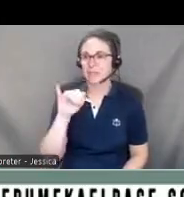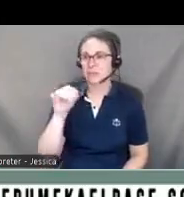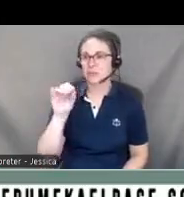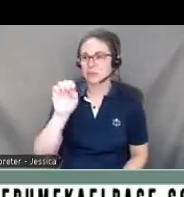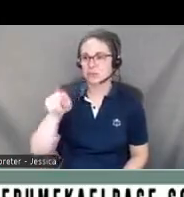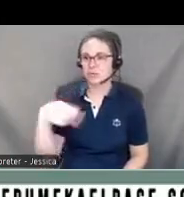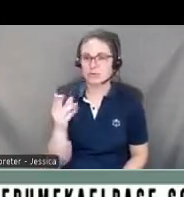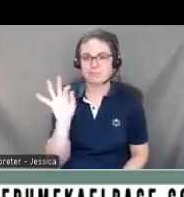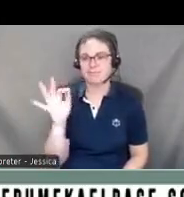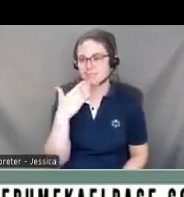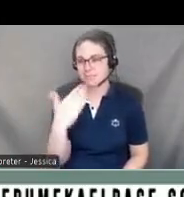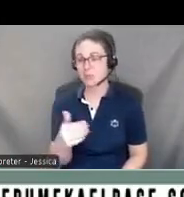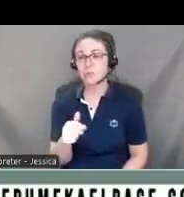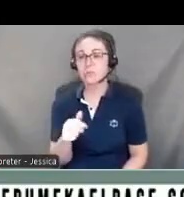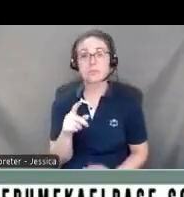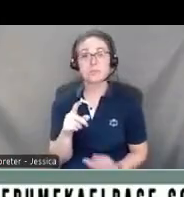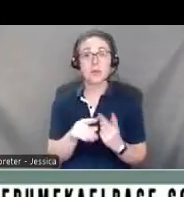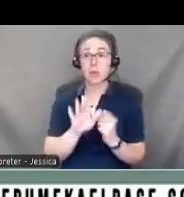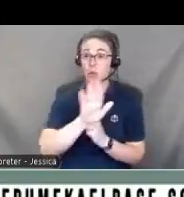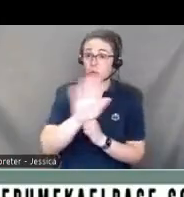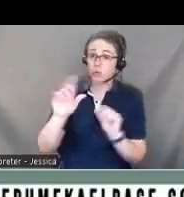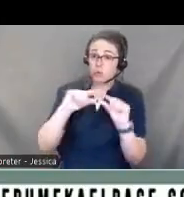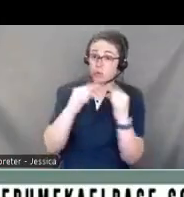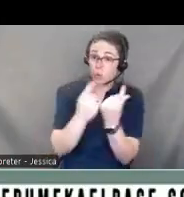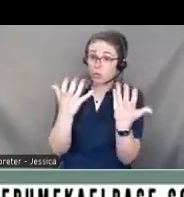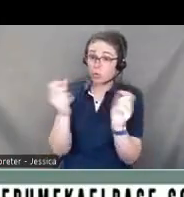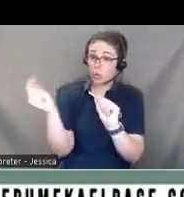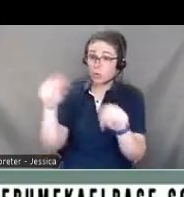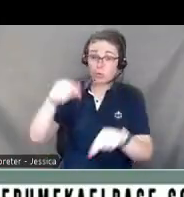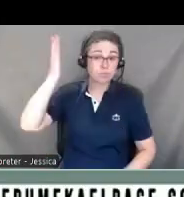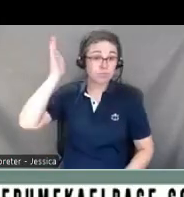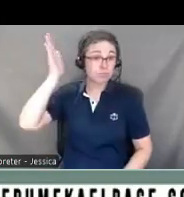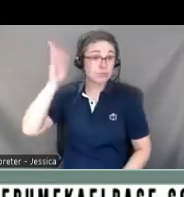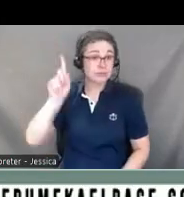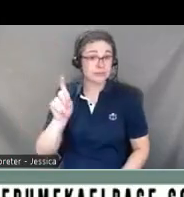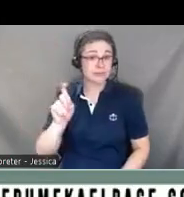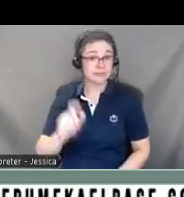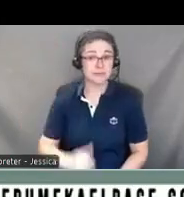Anybody else? How about your group? Would your group like to come and speak?